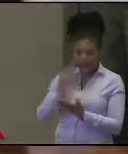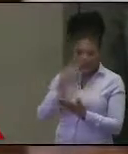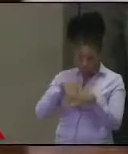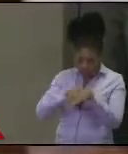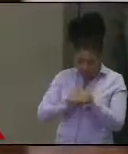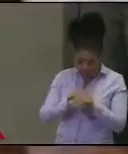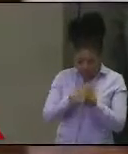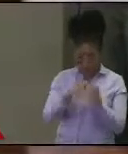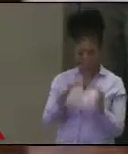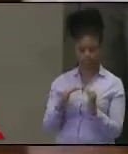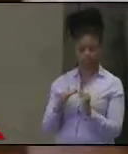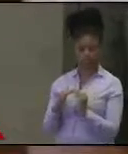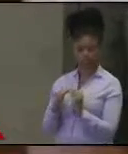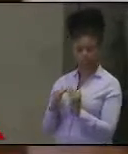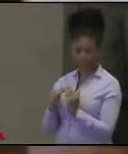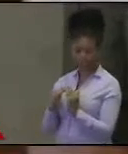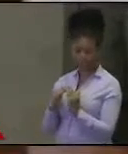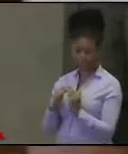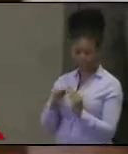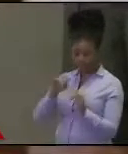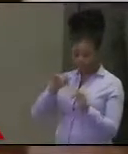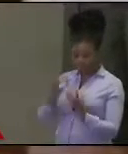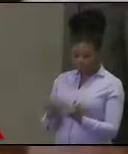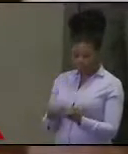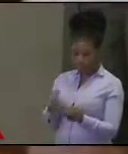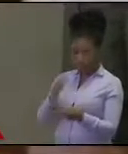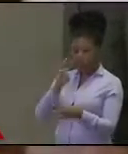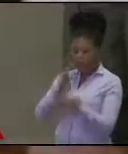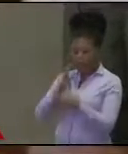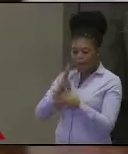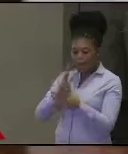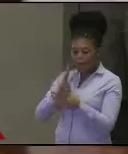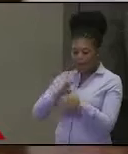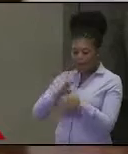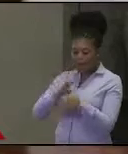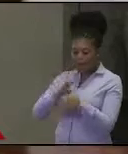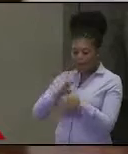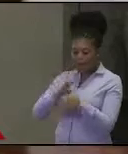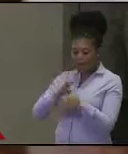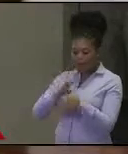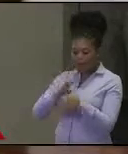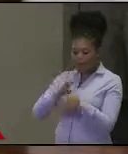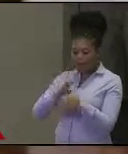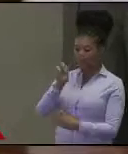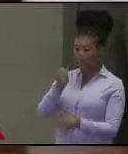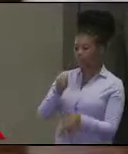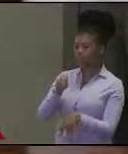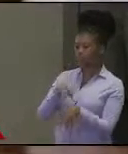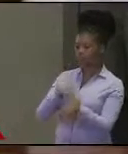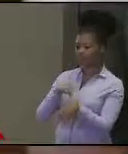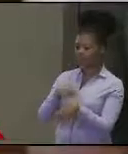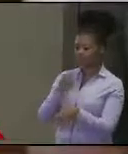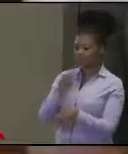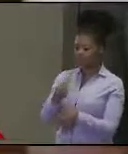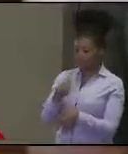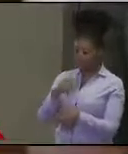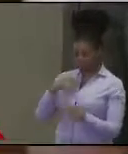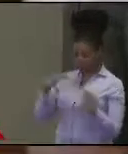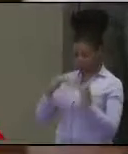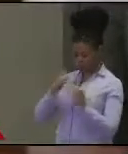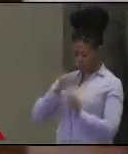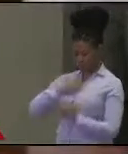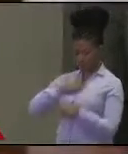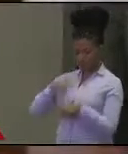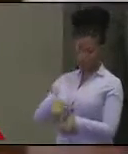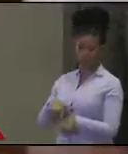that house. Ufumane umama ona 8 years old, 90 years old, esithi kukwam apha.